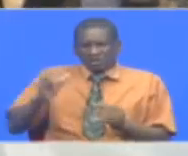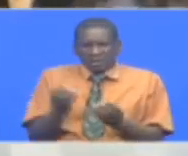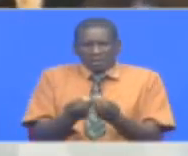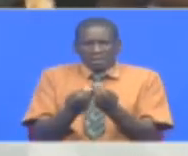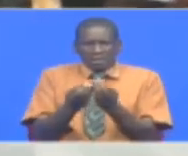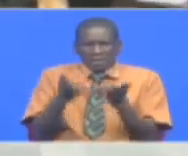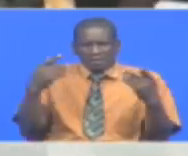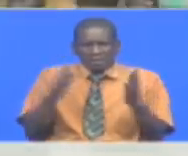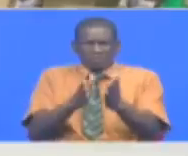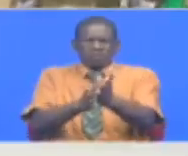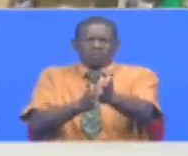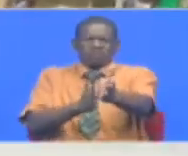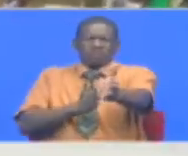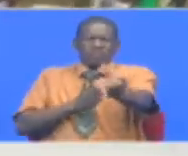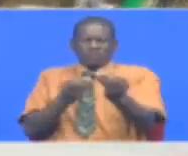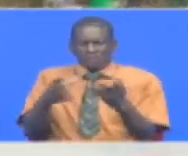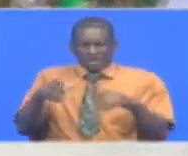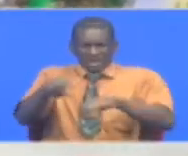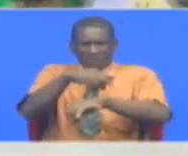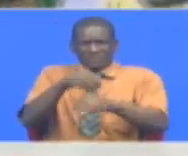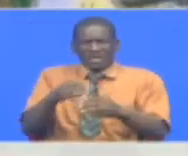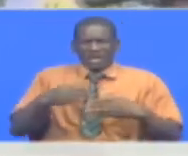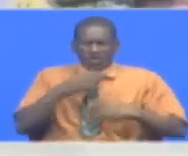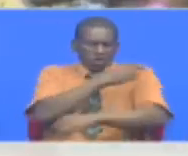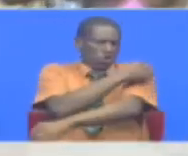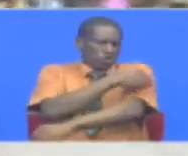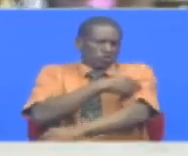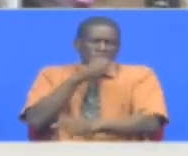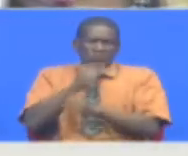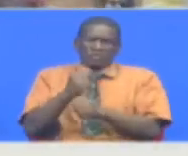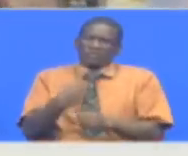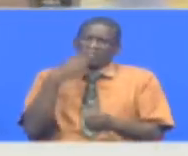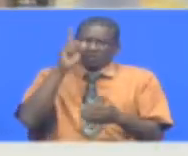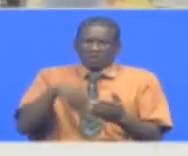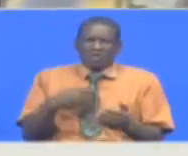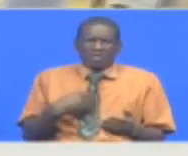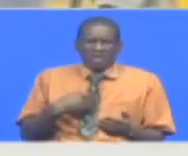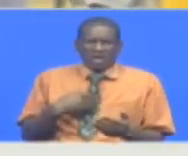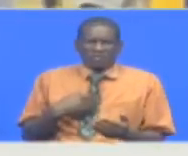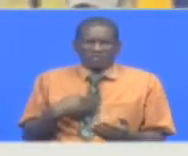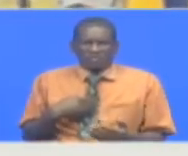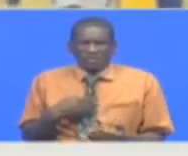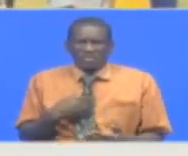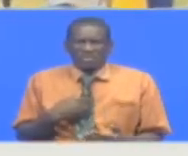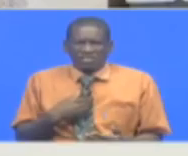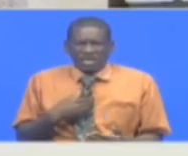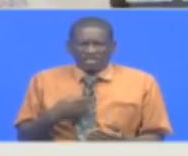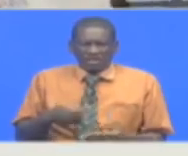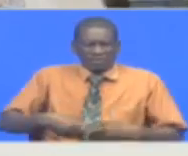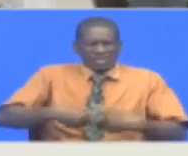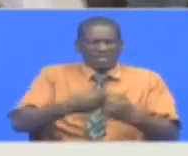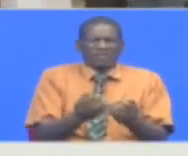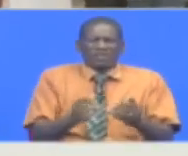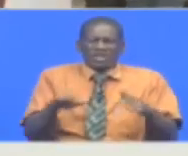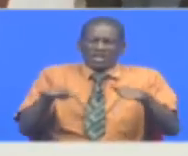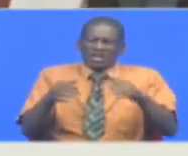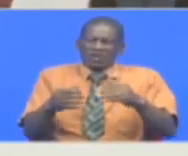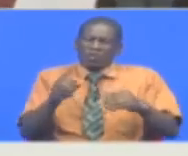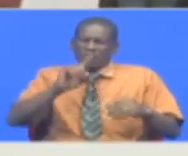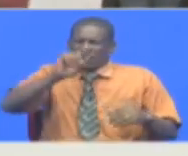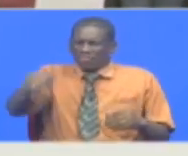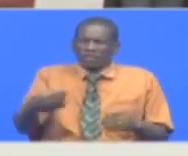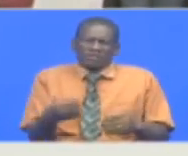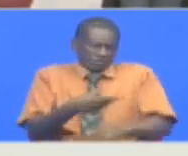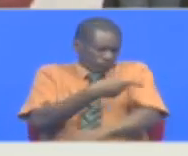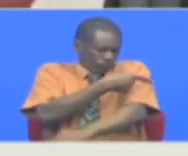in line for hours, with hospital staff saying they have been receiving less than 1,000 doses of the vaccine during every